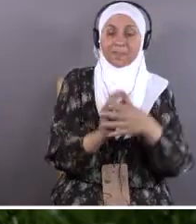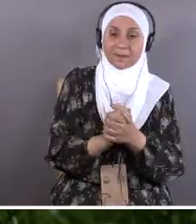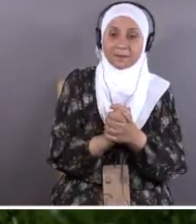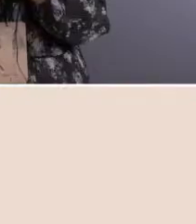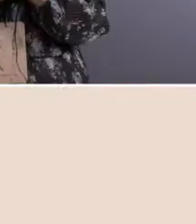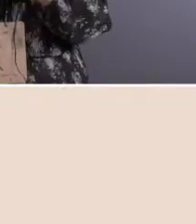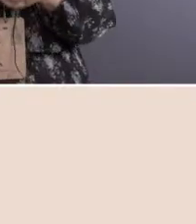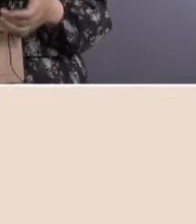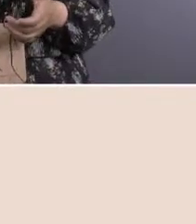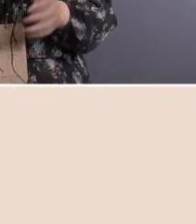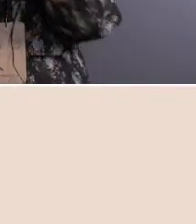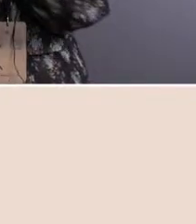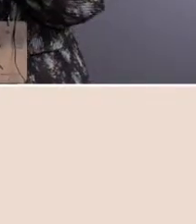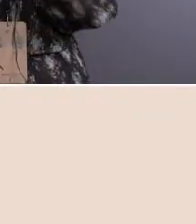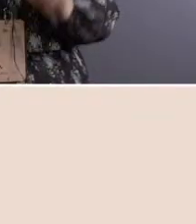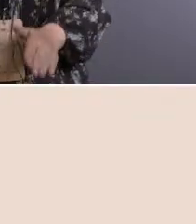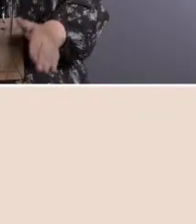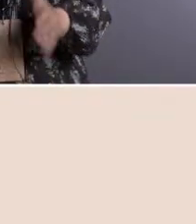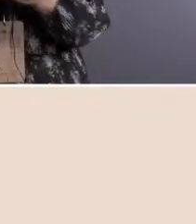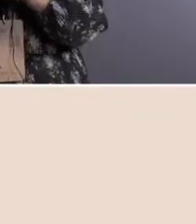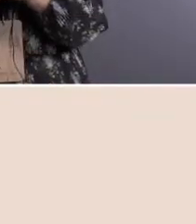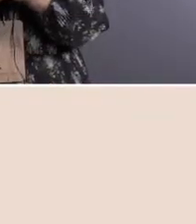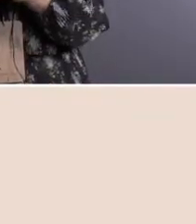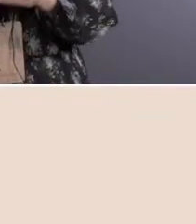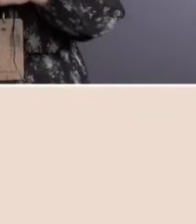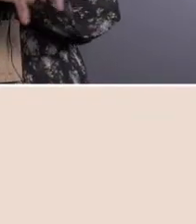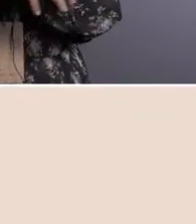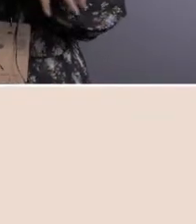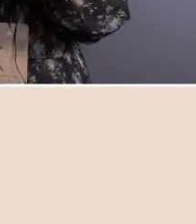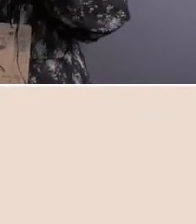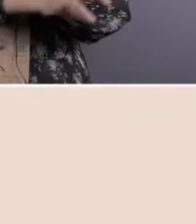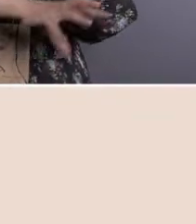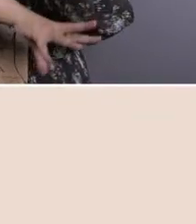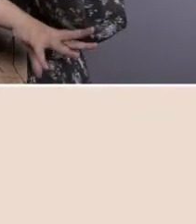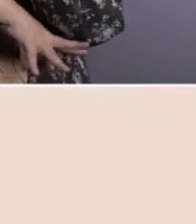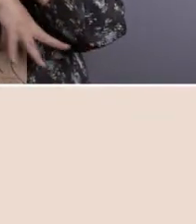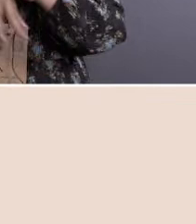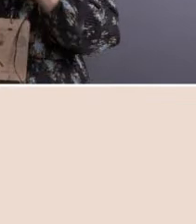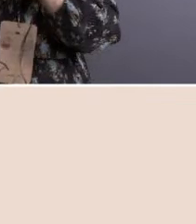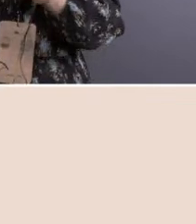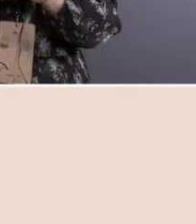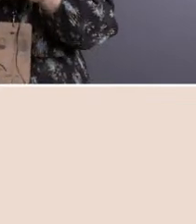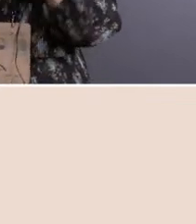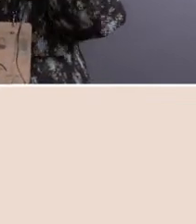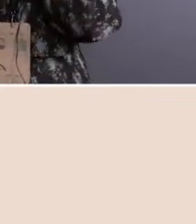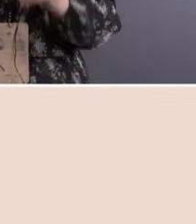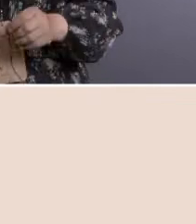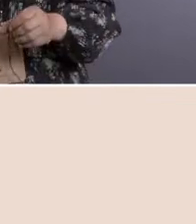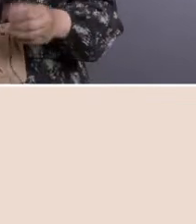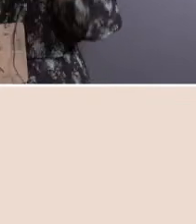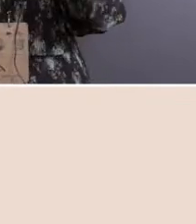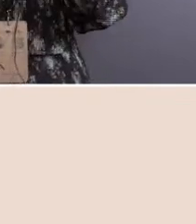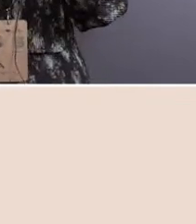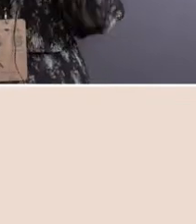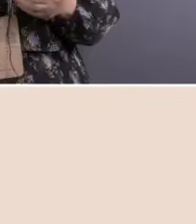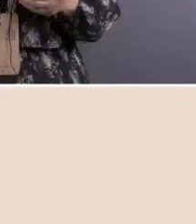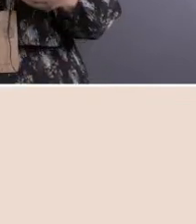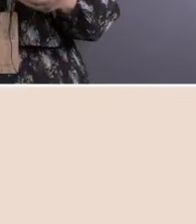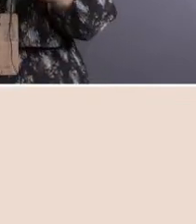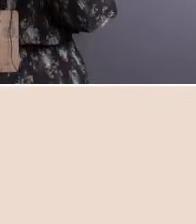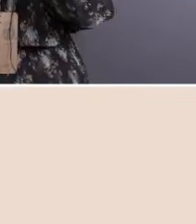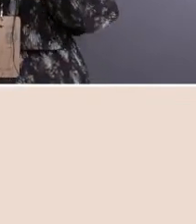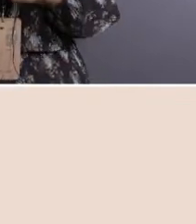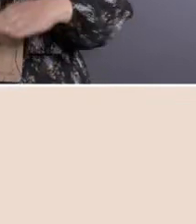arid climates are major producers of hydrocarbons. And we heard that because of this, they have a pivotal role to play in the